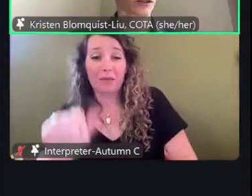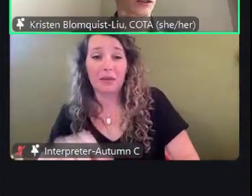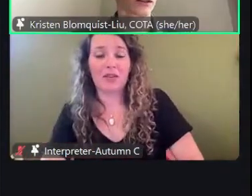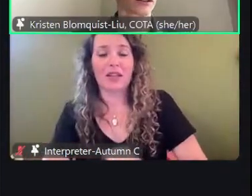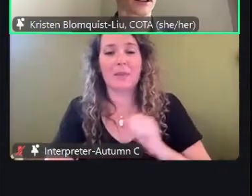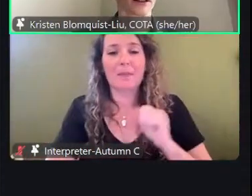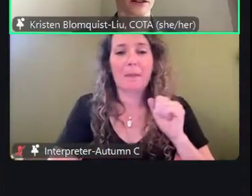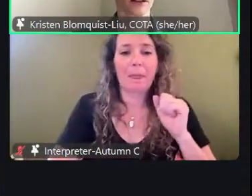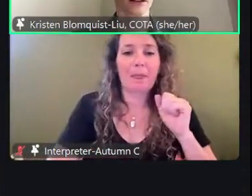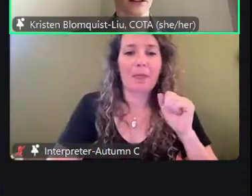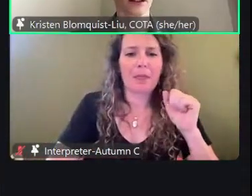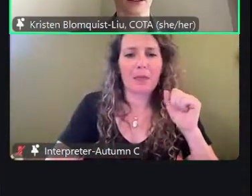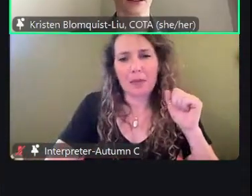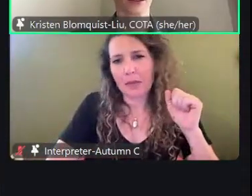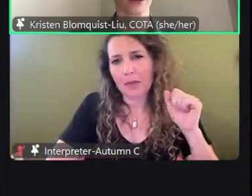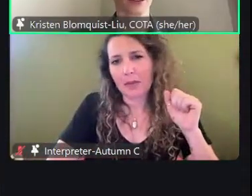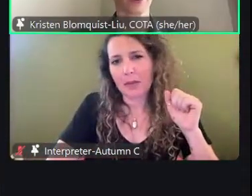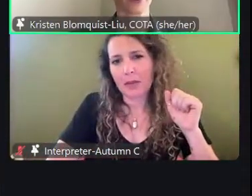more.